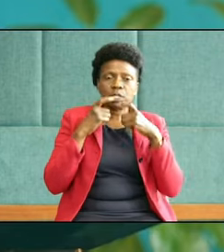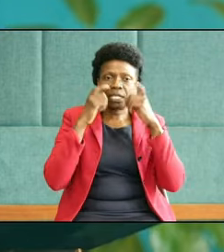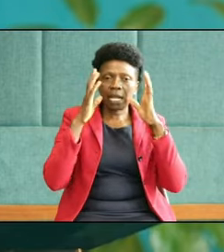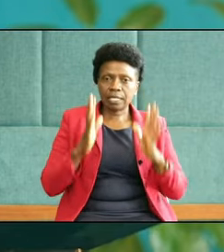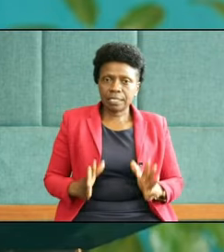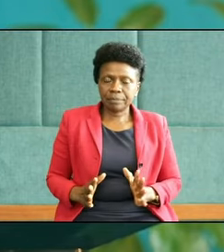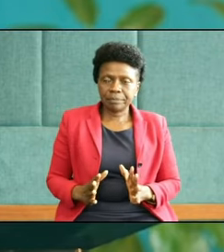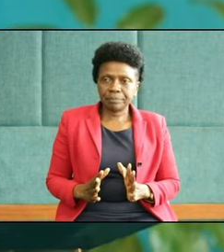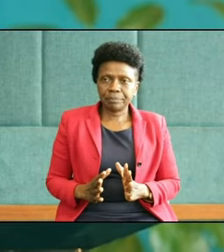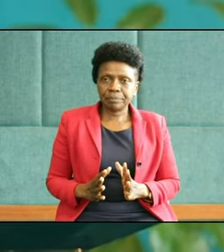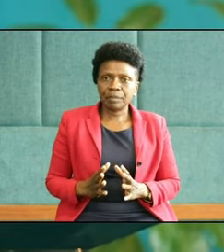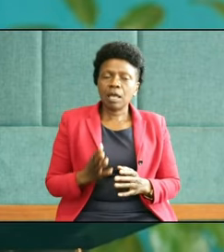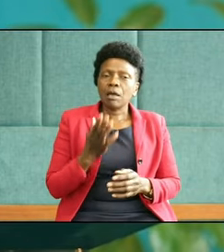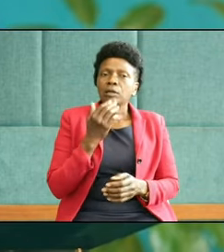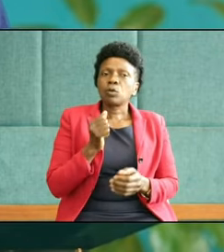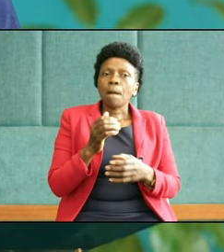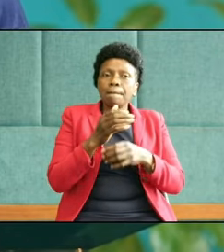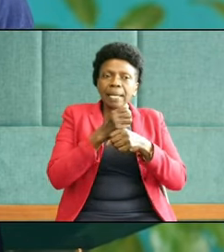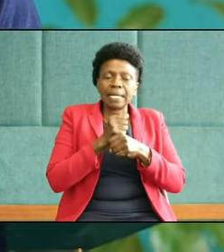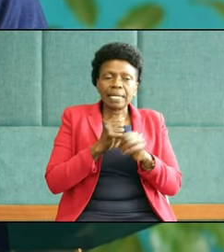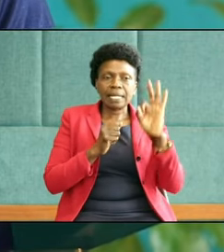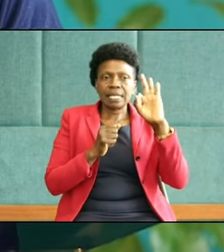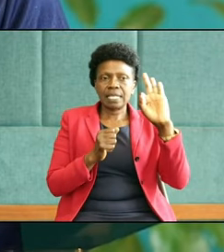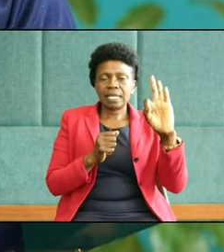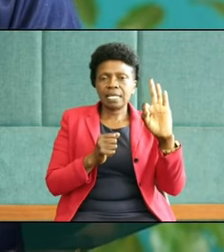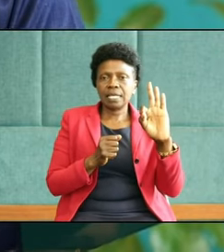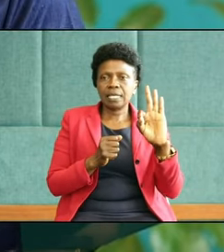I want to make three strong statements.